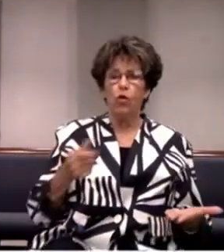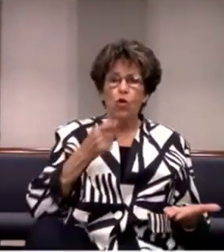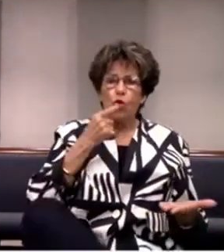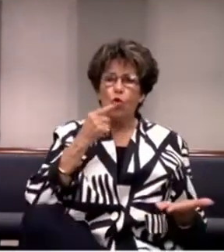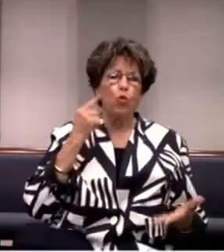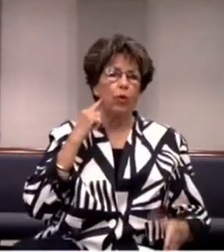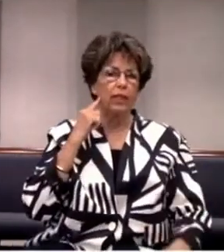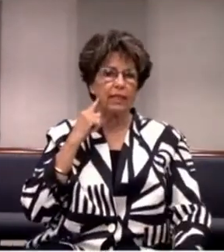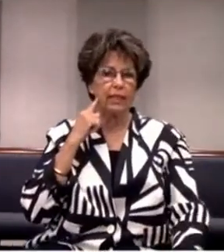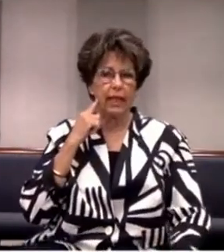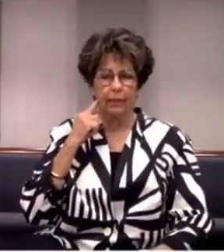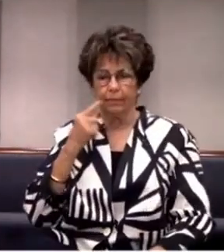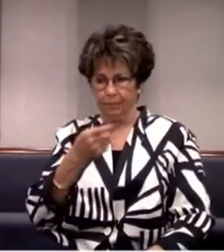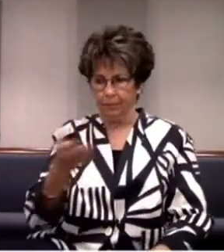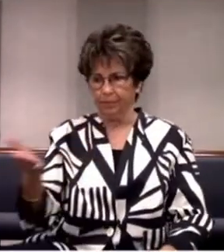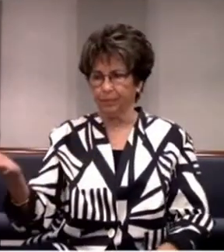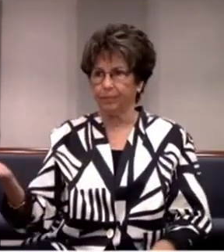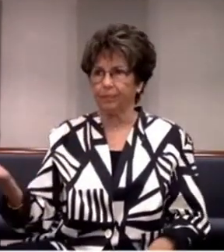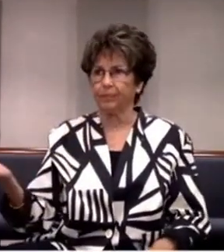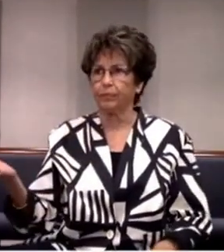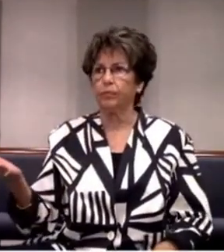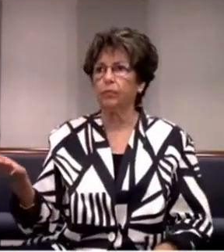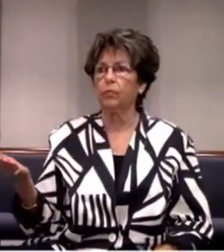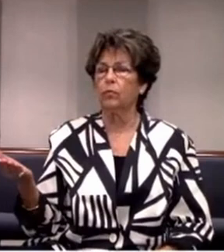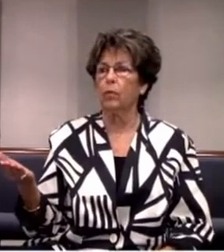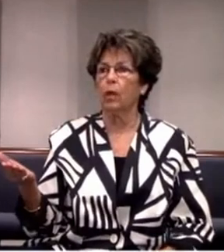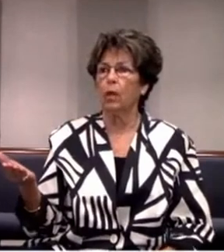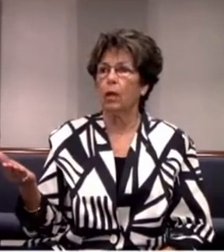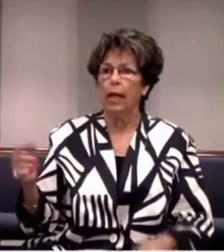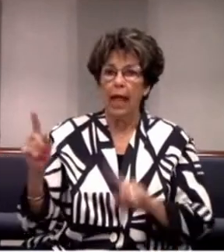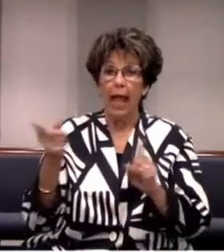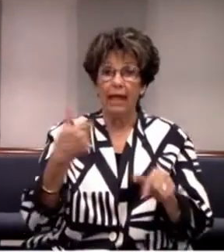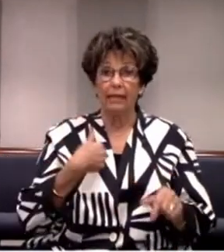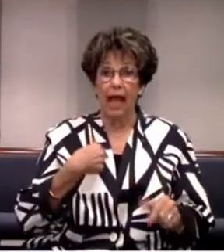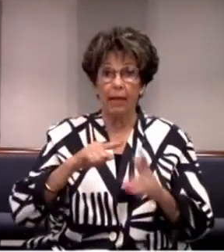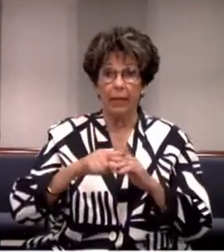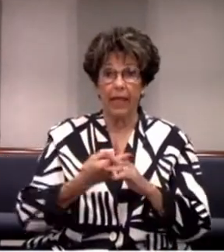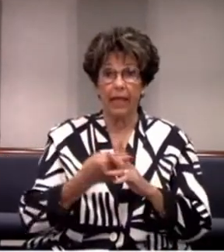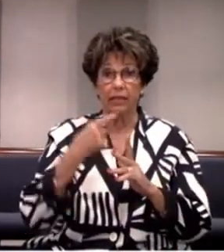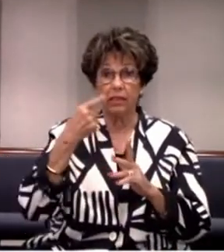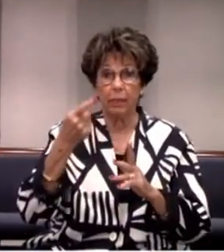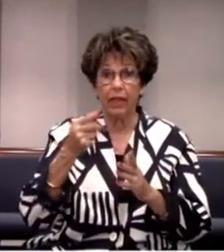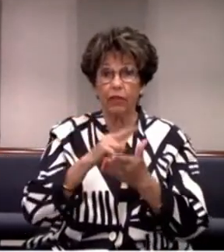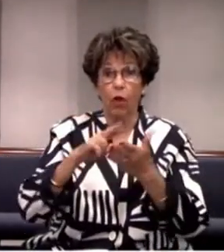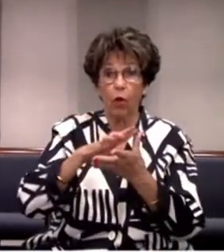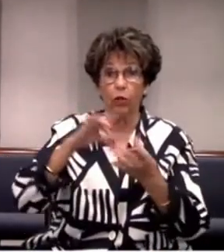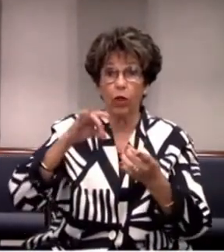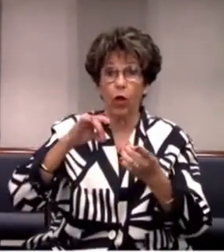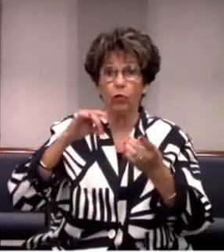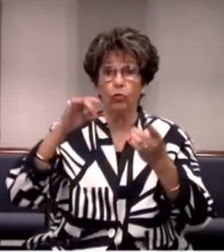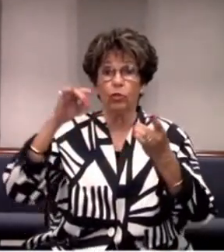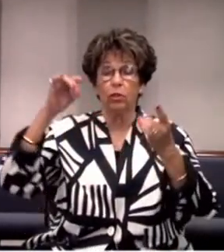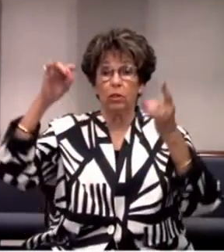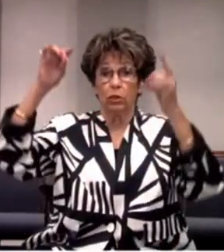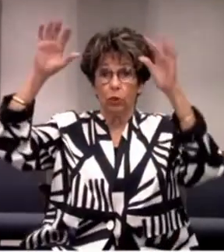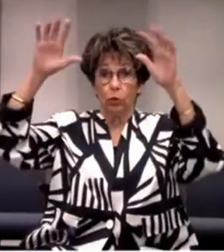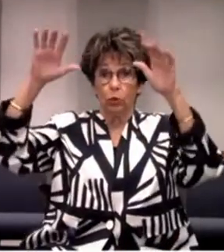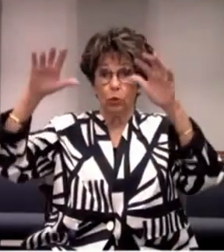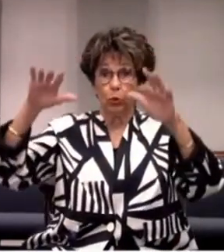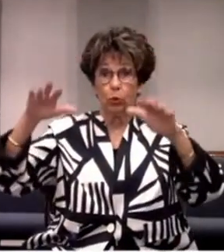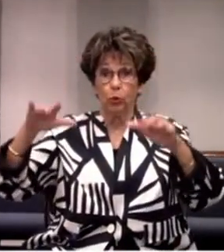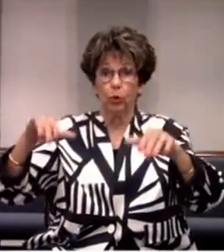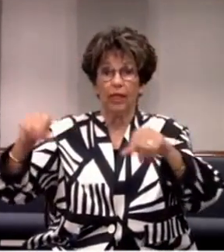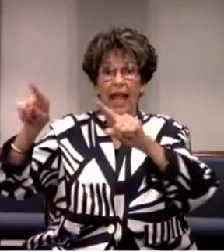verse 15 that's important. Look at it if you would. As I began to speak, the Holy Ghost fell on them